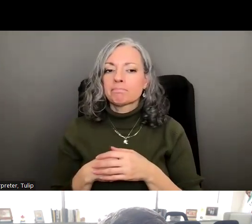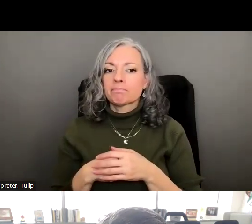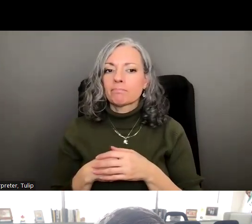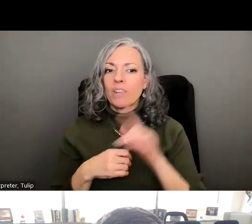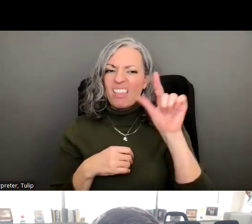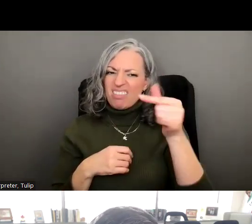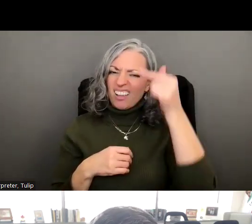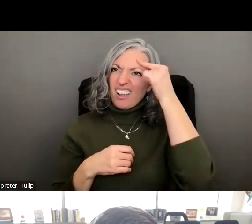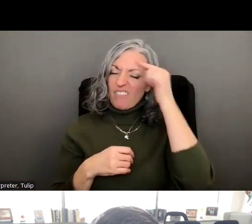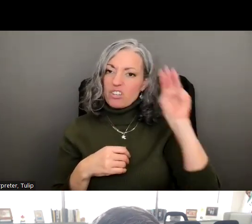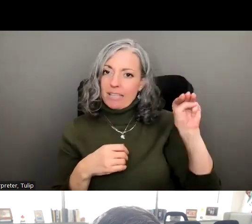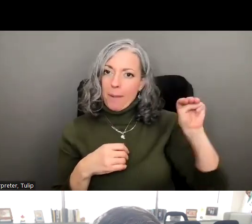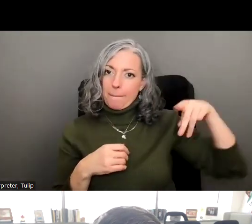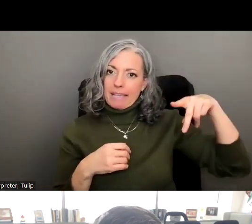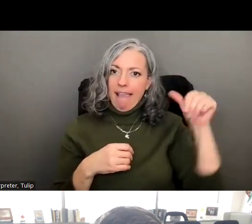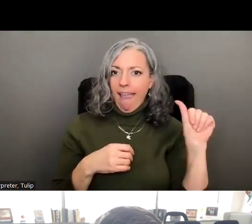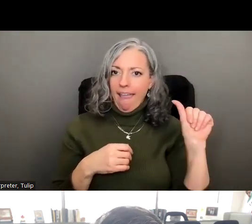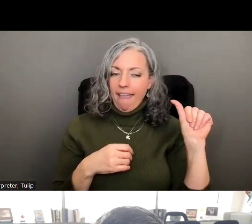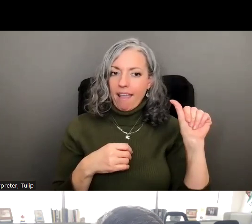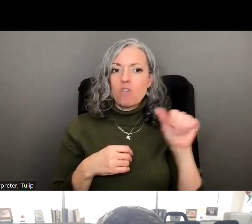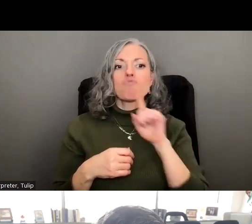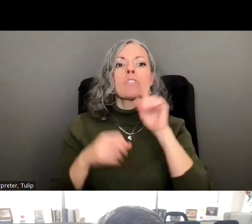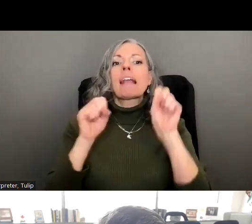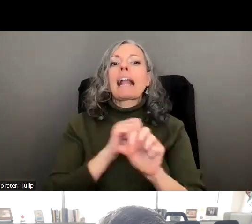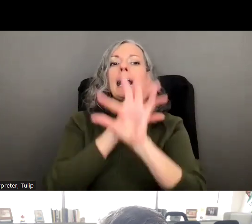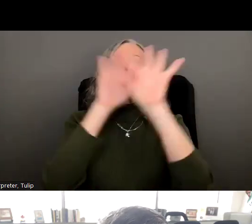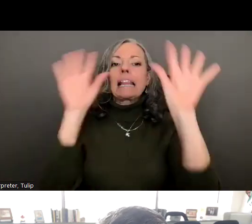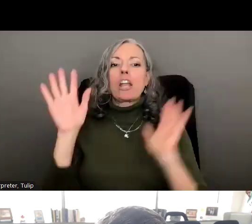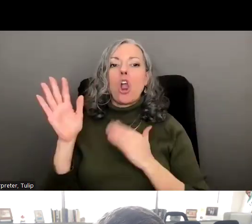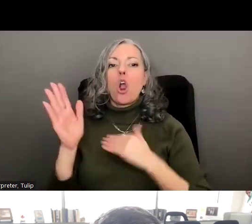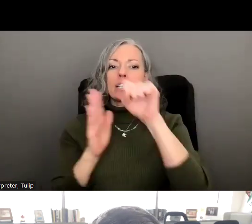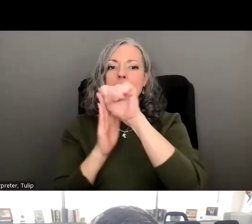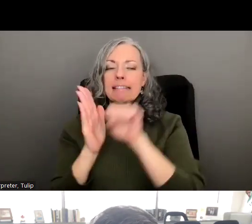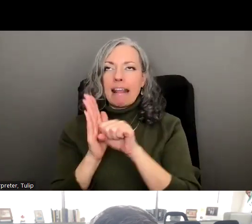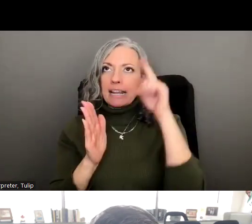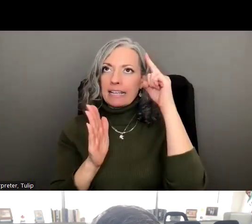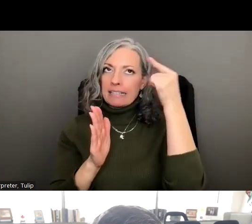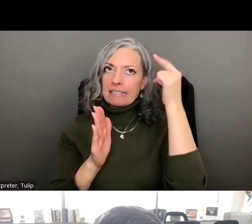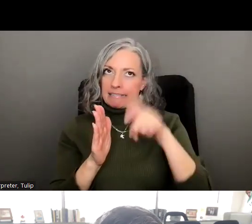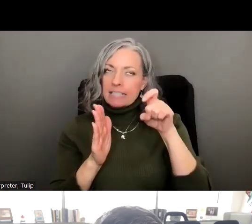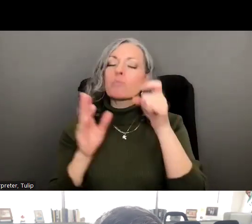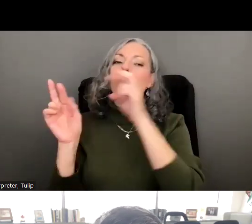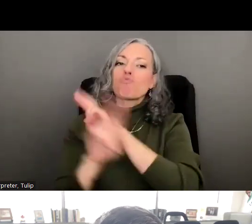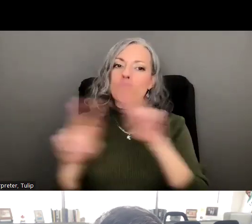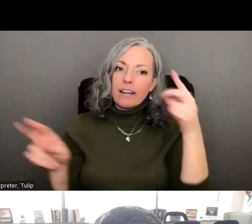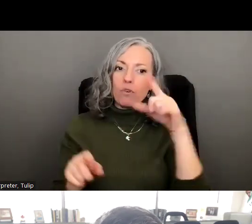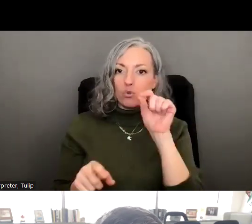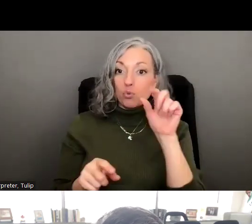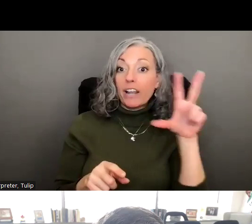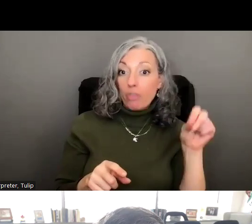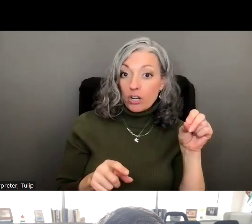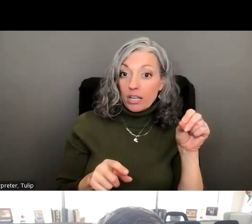governor's master plan is clear that our state needs to prepare for 2030 when 1 in 4 Californians will